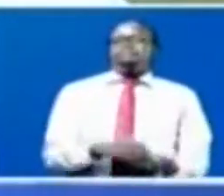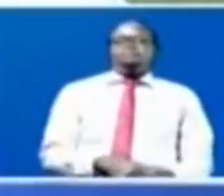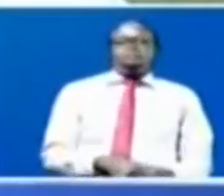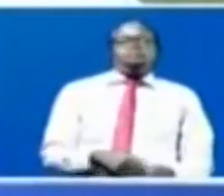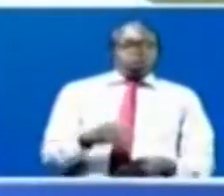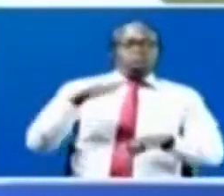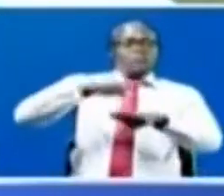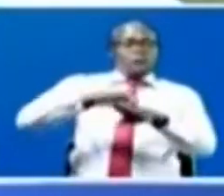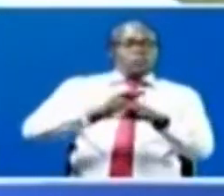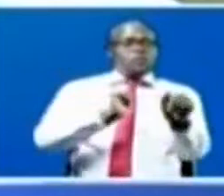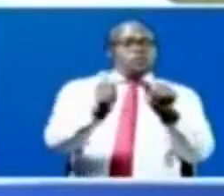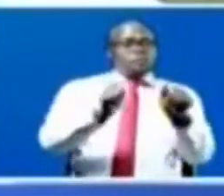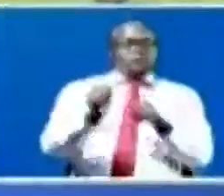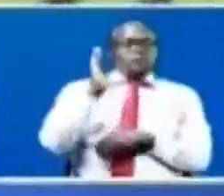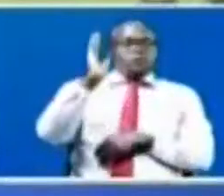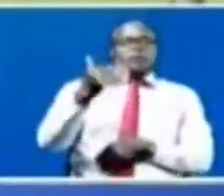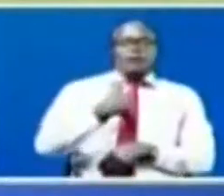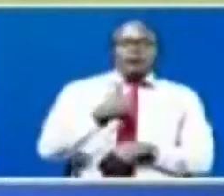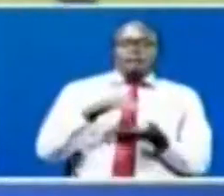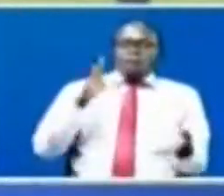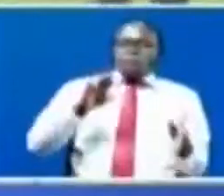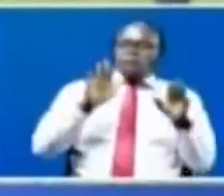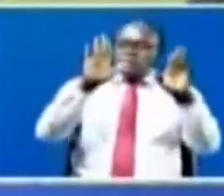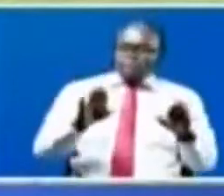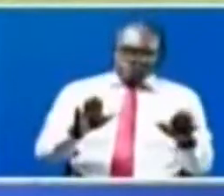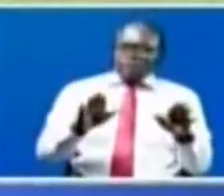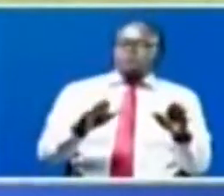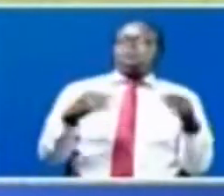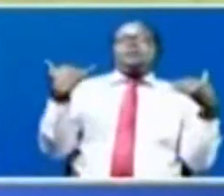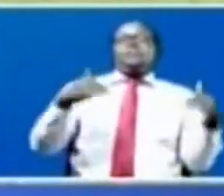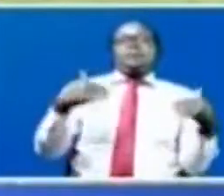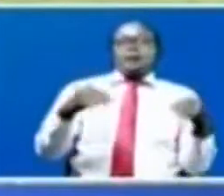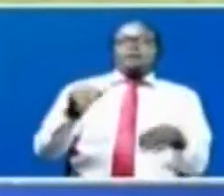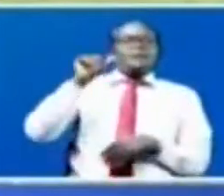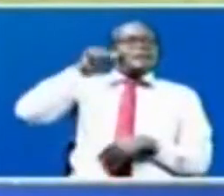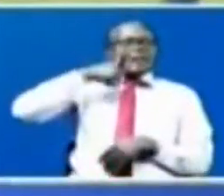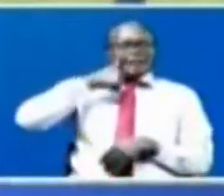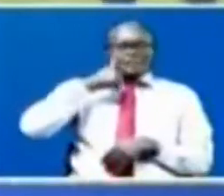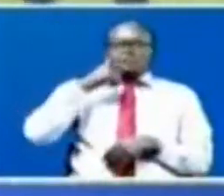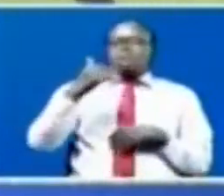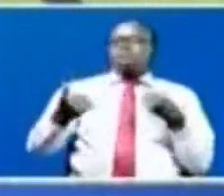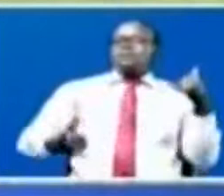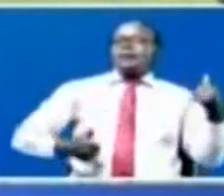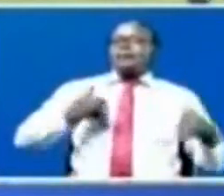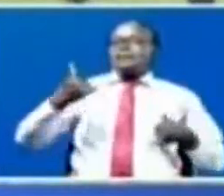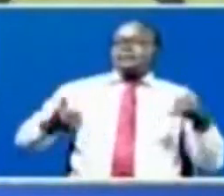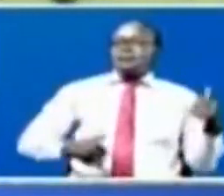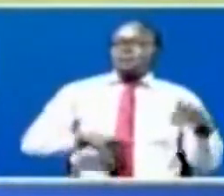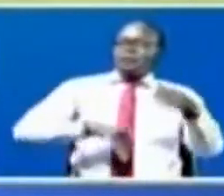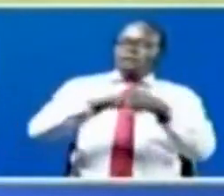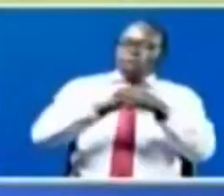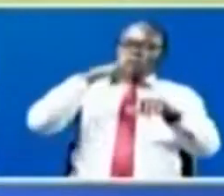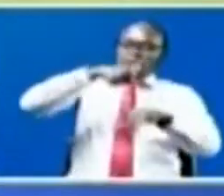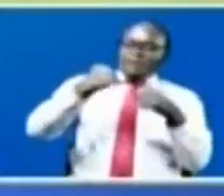It's going to be a good one. It's going to be a good one. The most important part is to play a good, decent, entertaining football. So when the players are